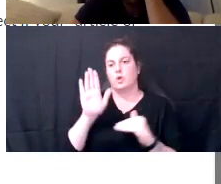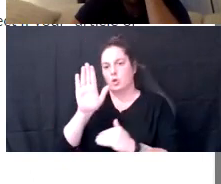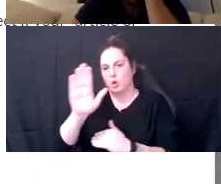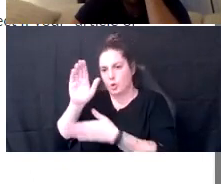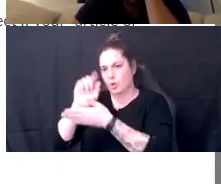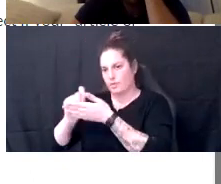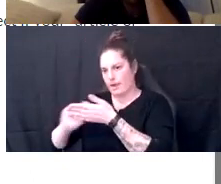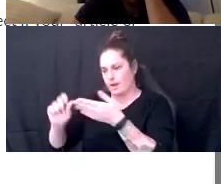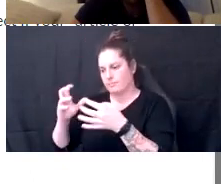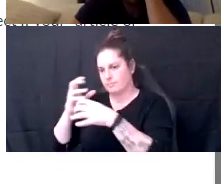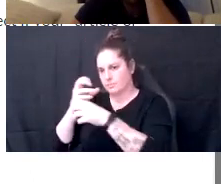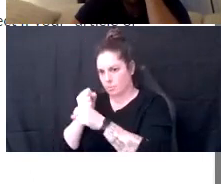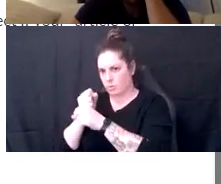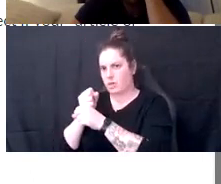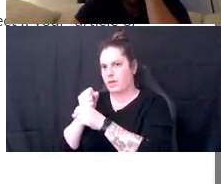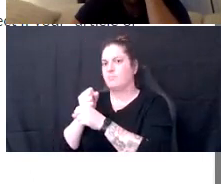Anybody else, please ask.